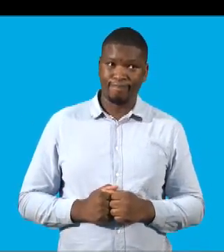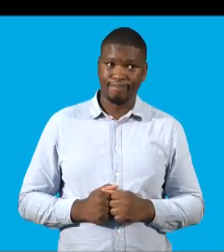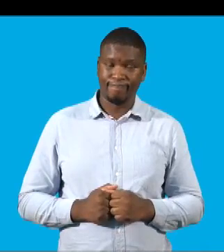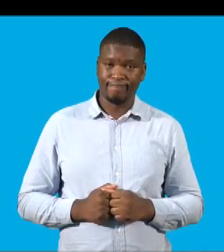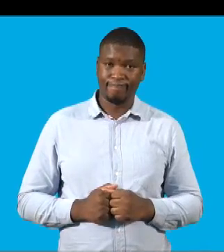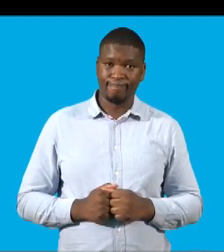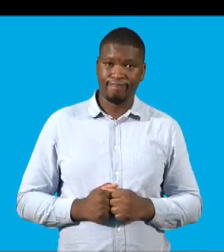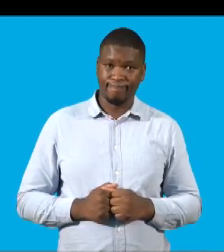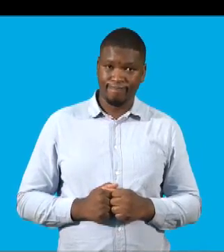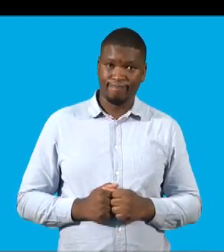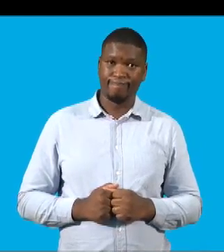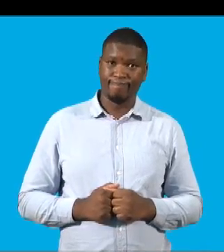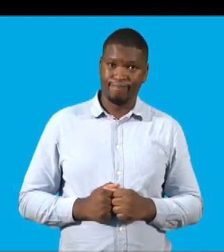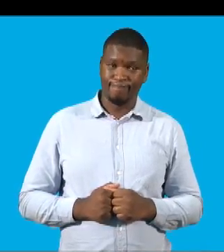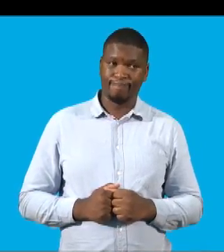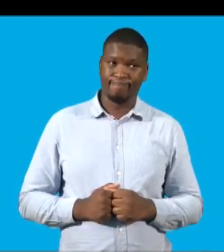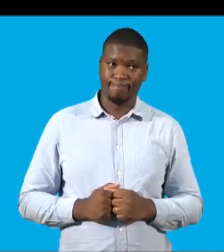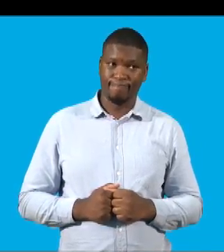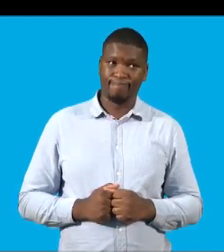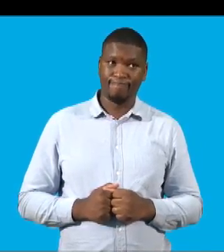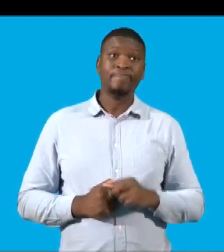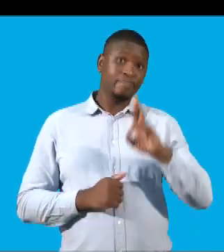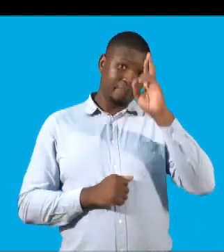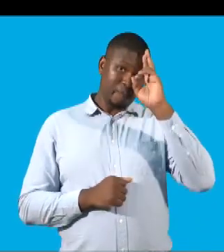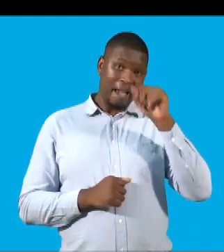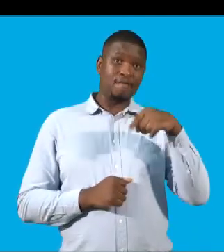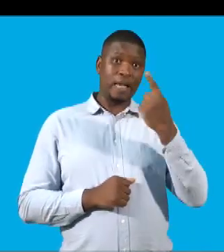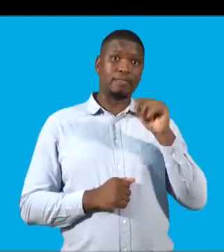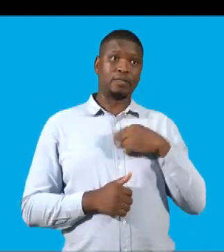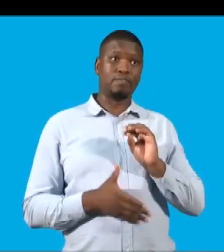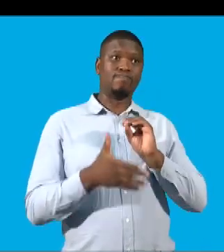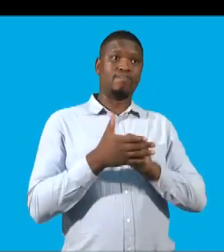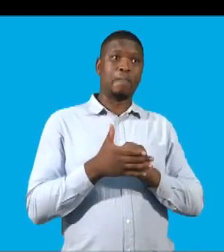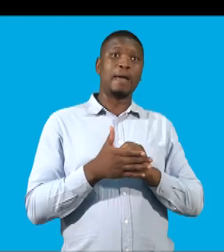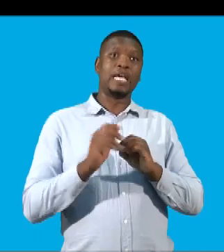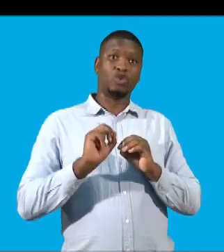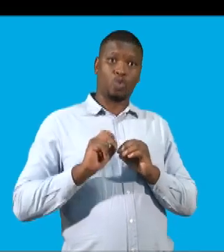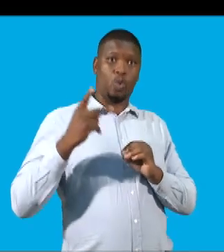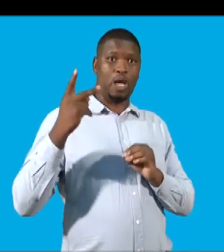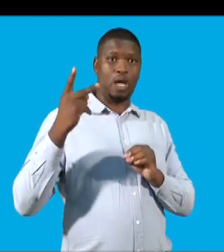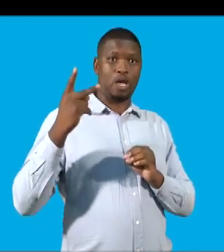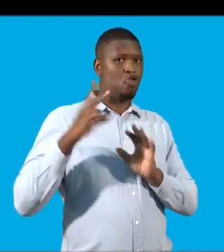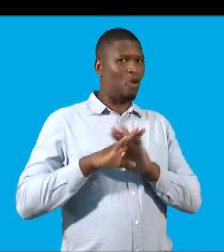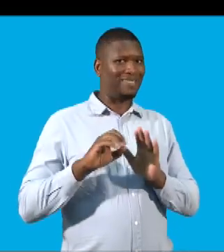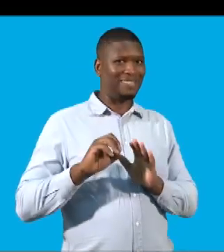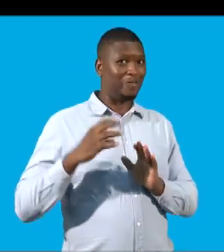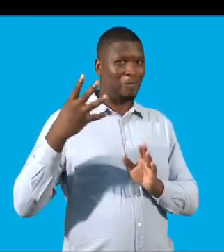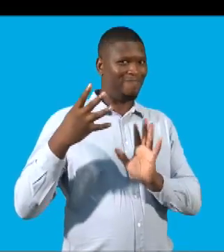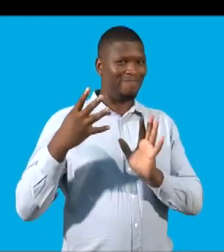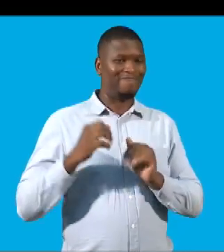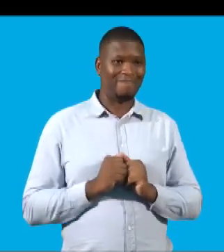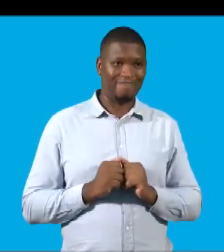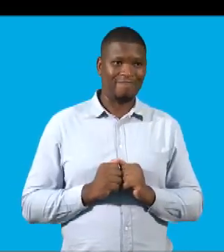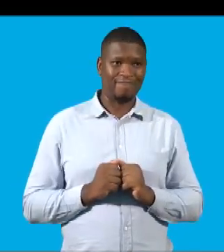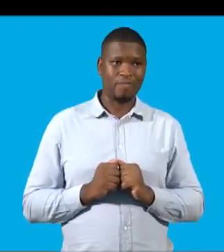that same bracket, but in the first term, it is squared and not cubed. So that